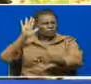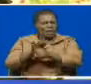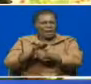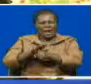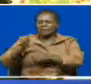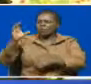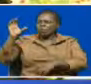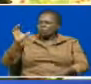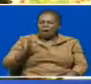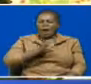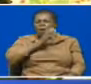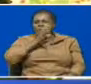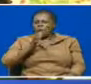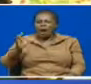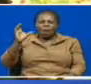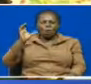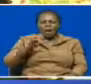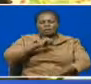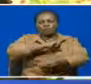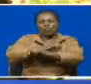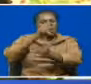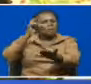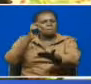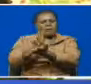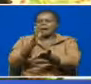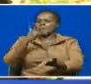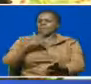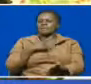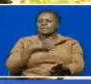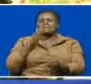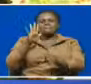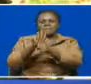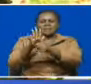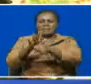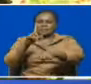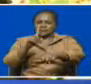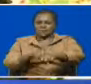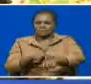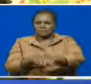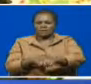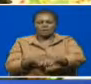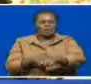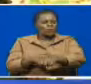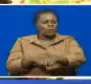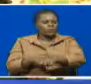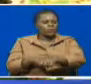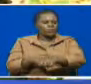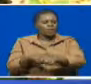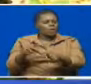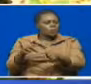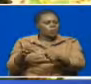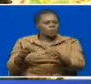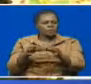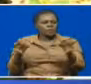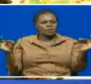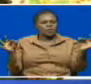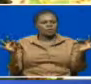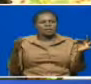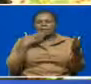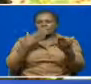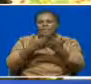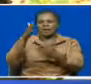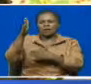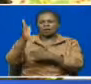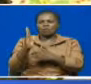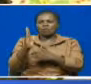drinking, I was even suspended several times. And it took me a while, but I thank God, because